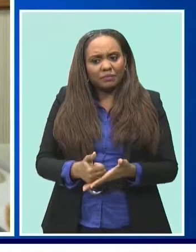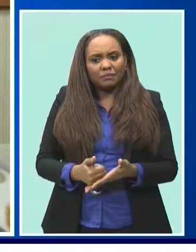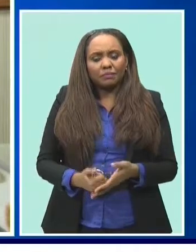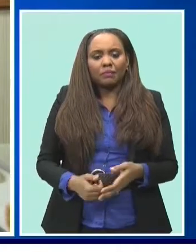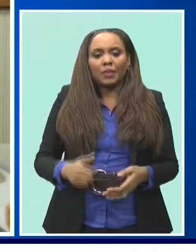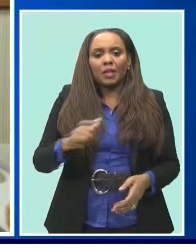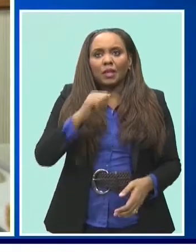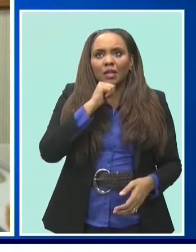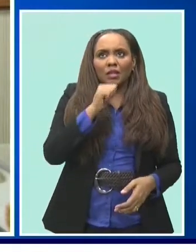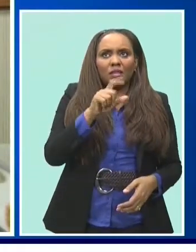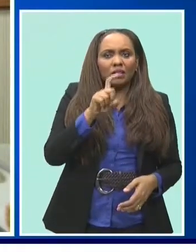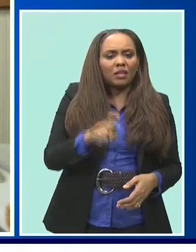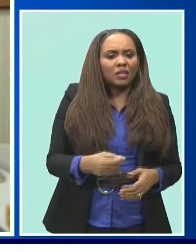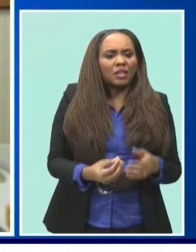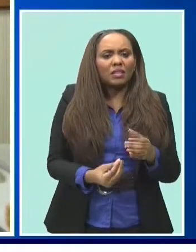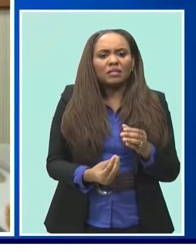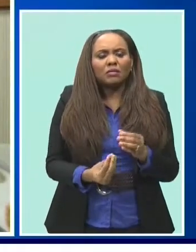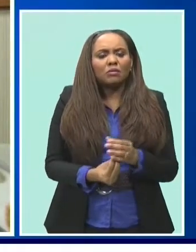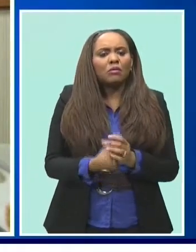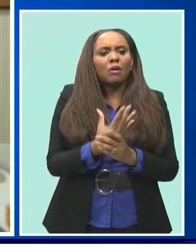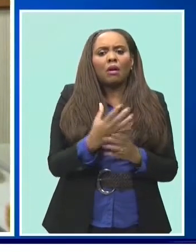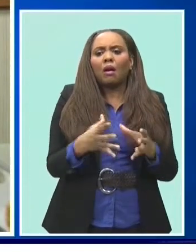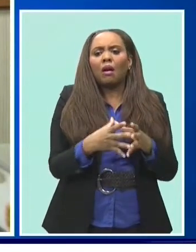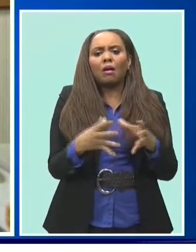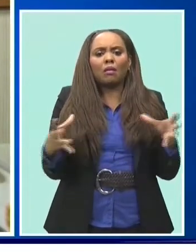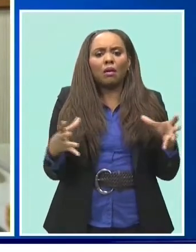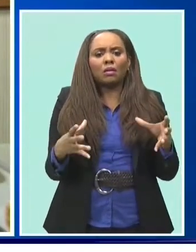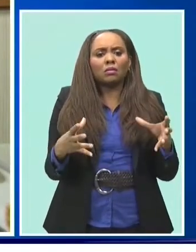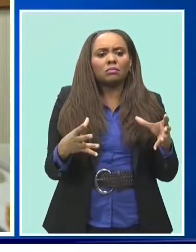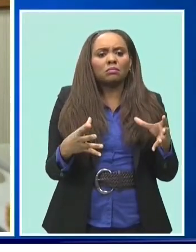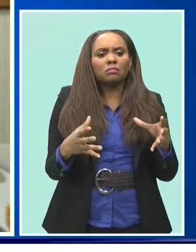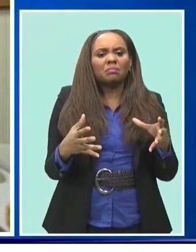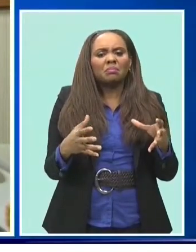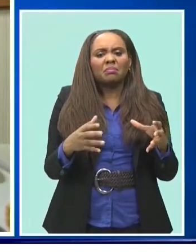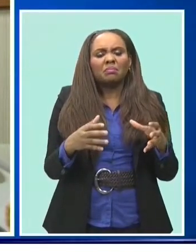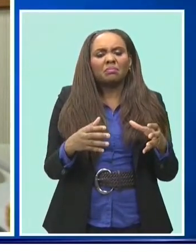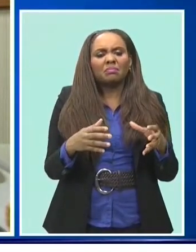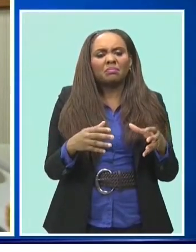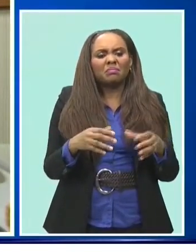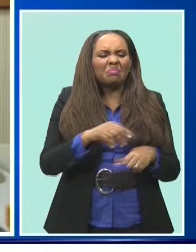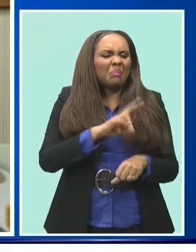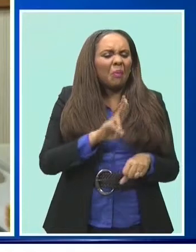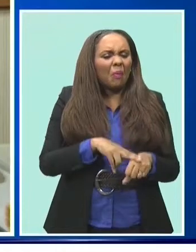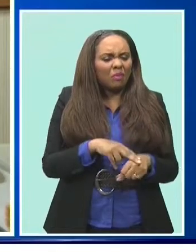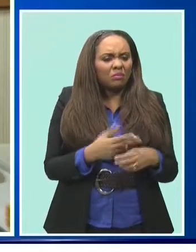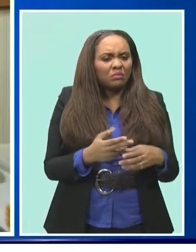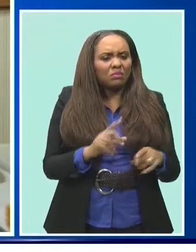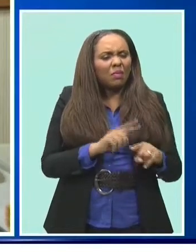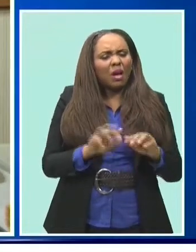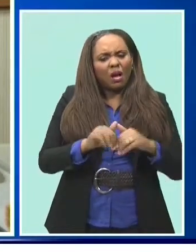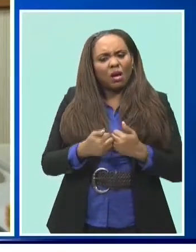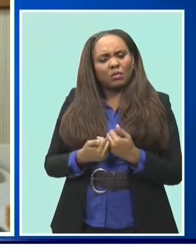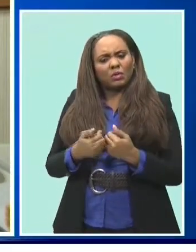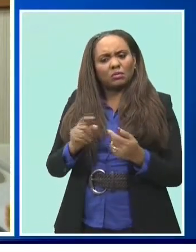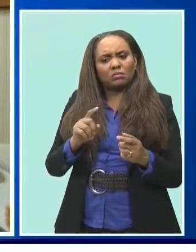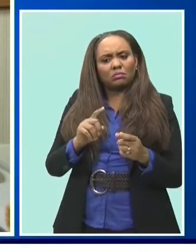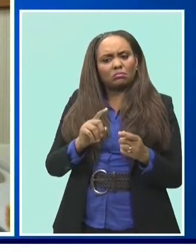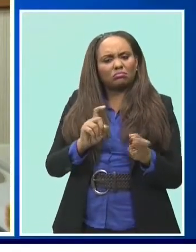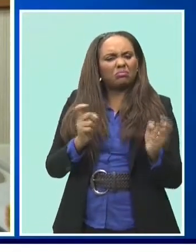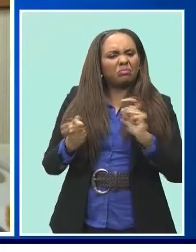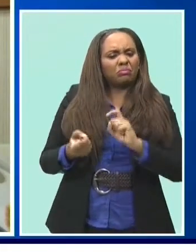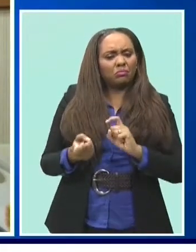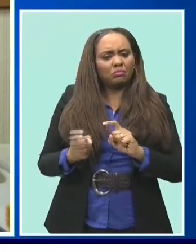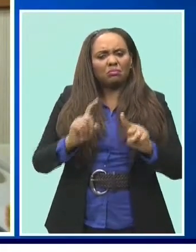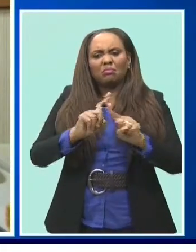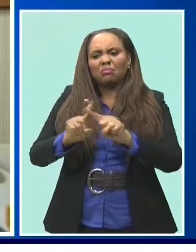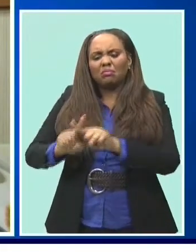concrete, especially in farming areas, right? What we need to be able to see is that how do we assist farmers in terms